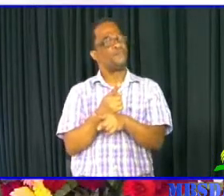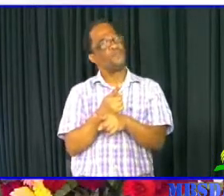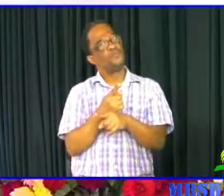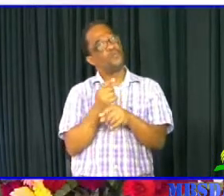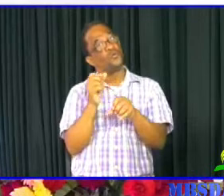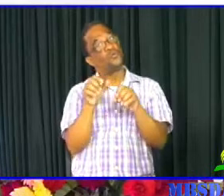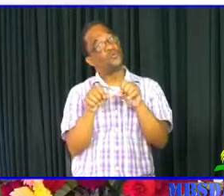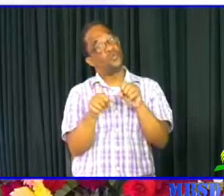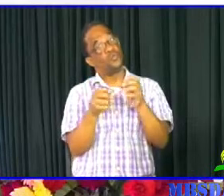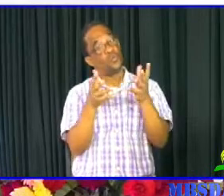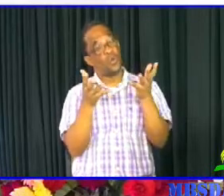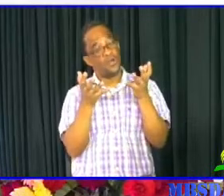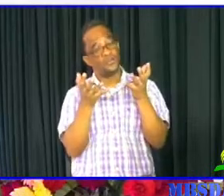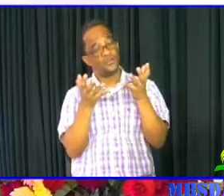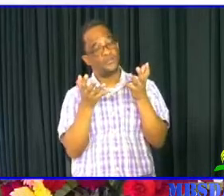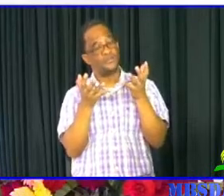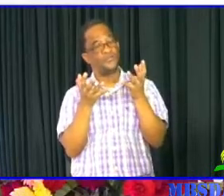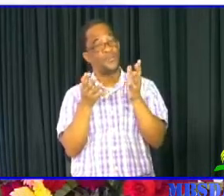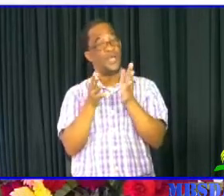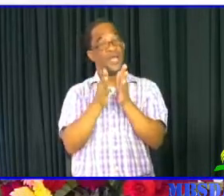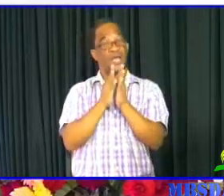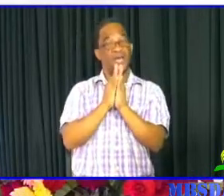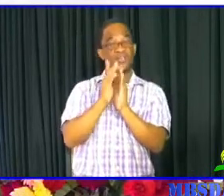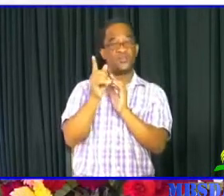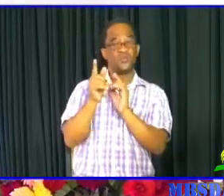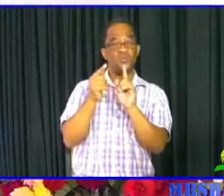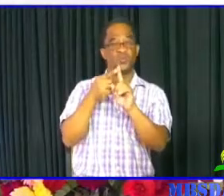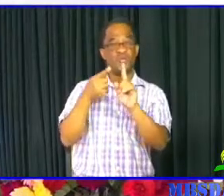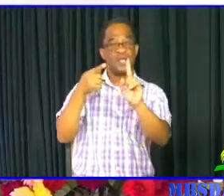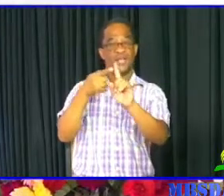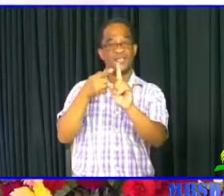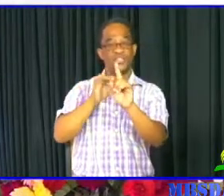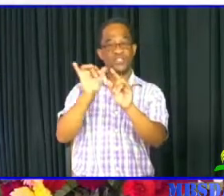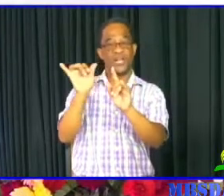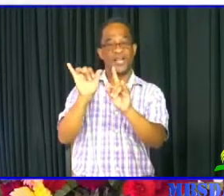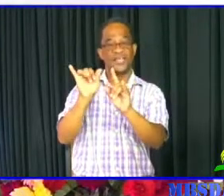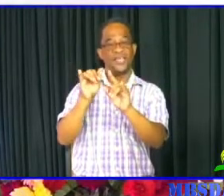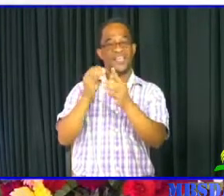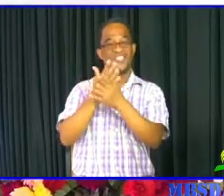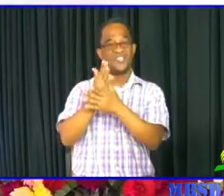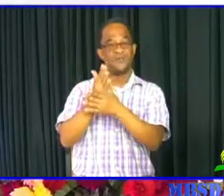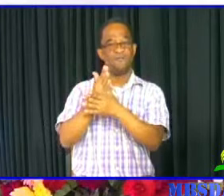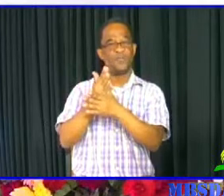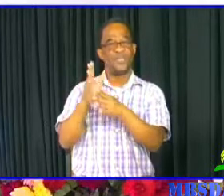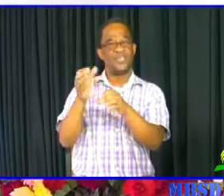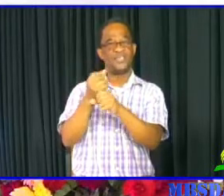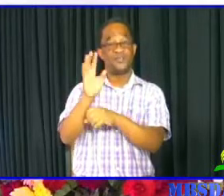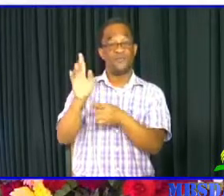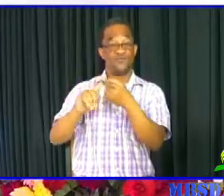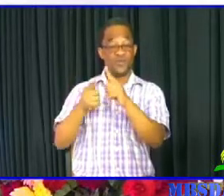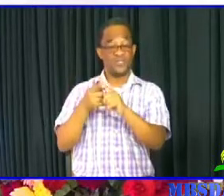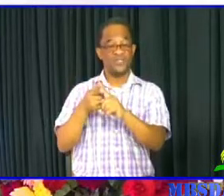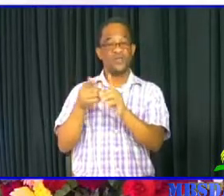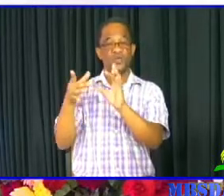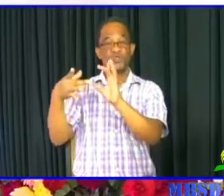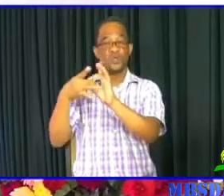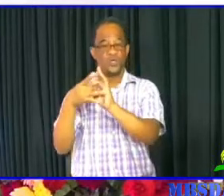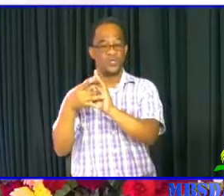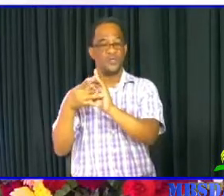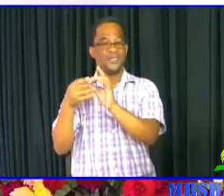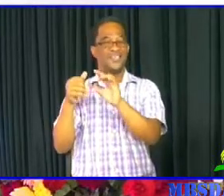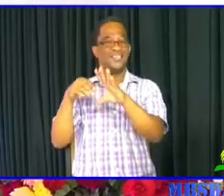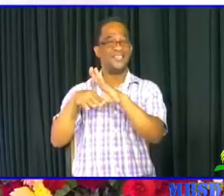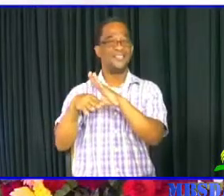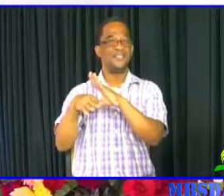So we want to ask of you to subscribe, to like, to share, and to get your friends to join in